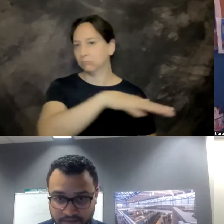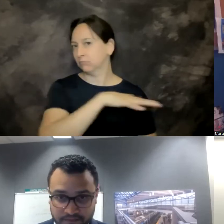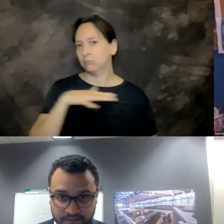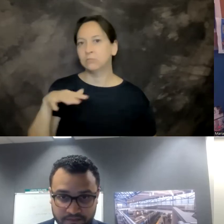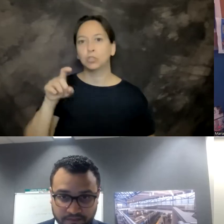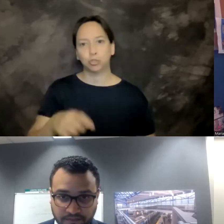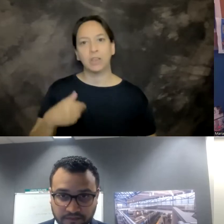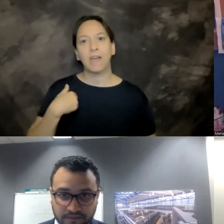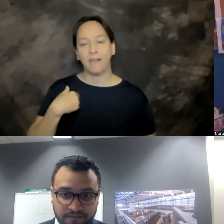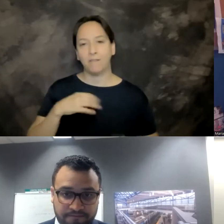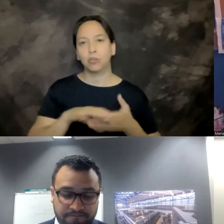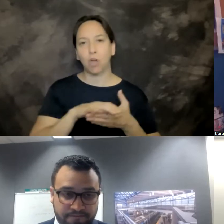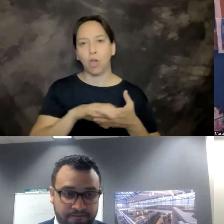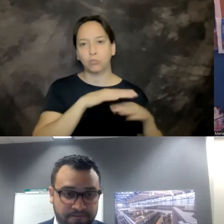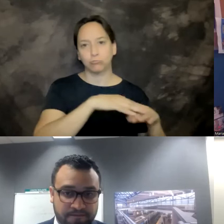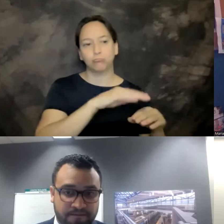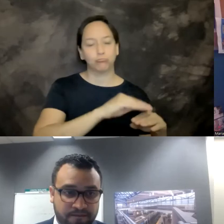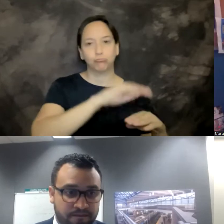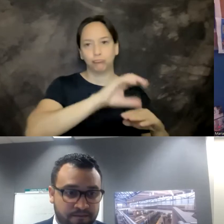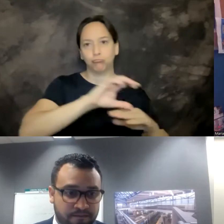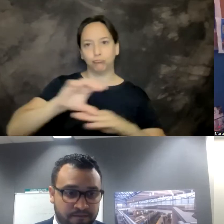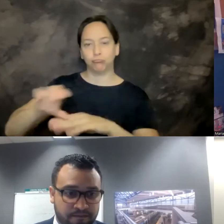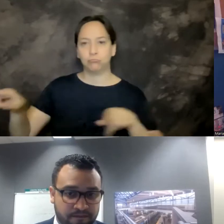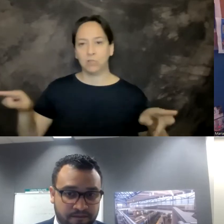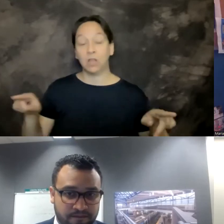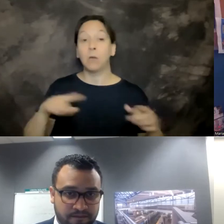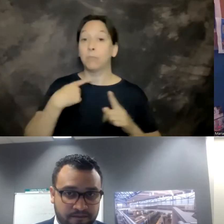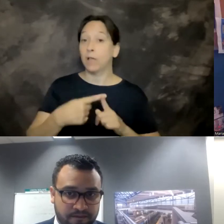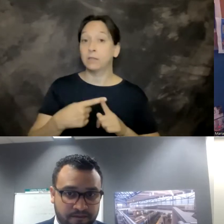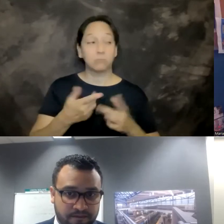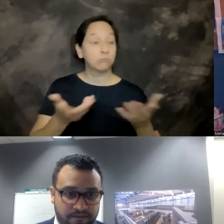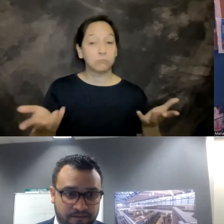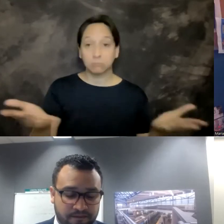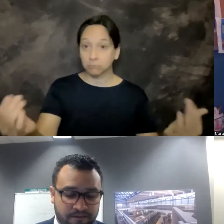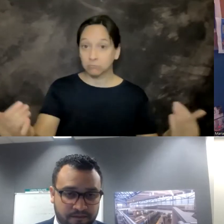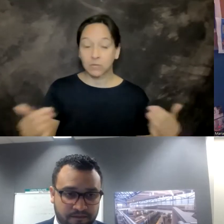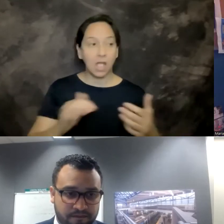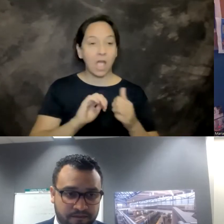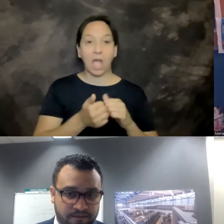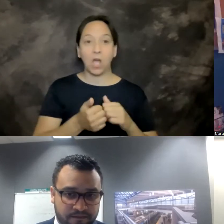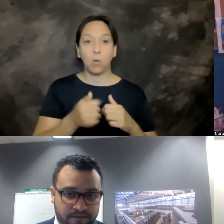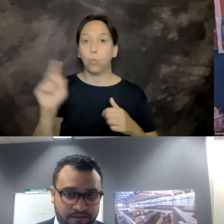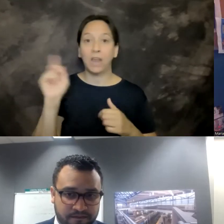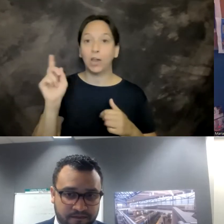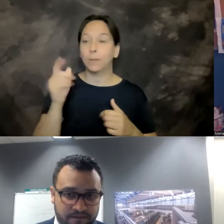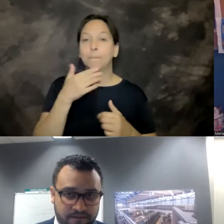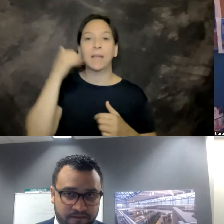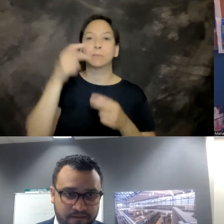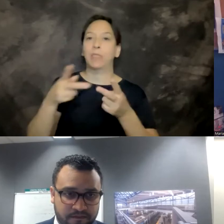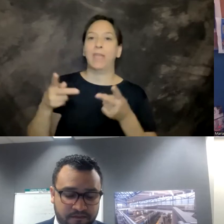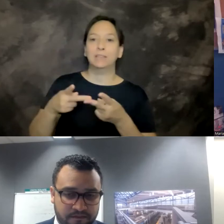able to be shared out. We're also happy to be able to connect with residents to see how we can maybe find spots, if there's suggestions on spots, to be able to make sure to bring